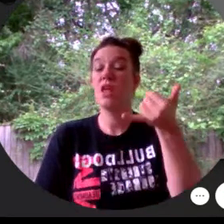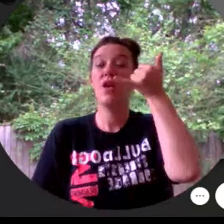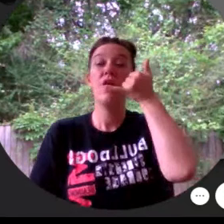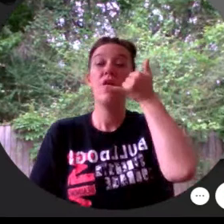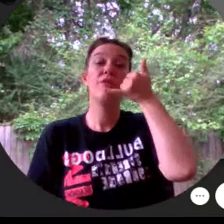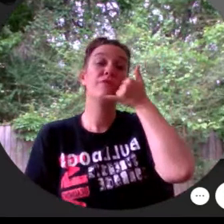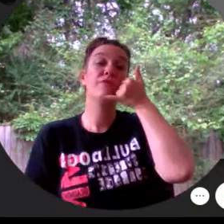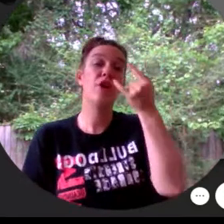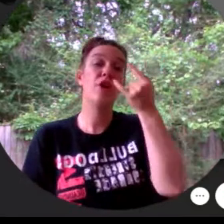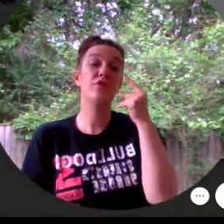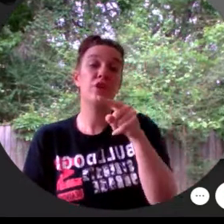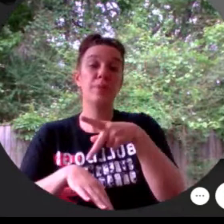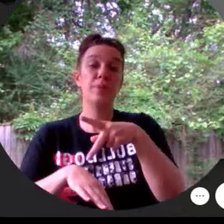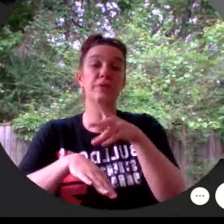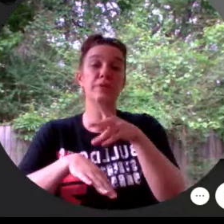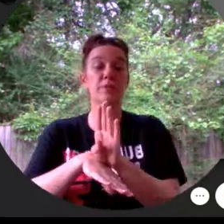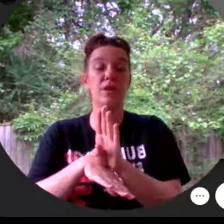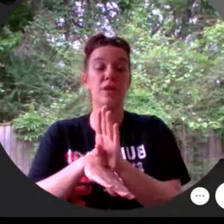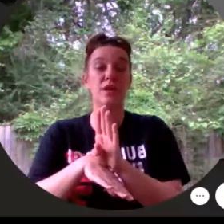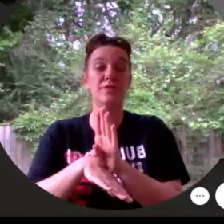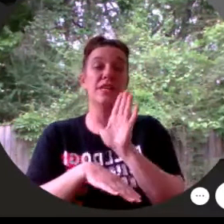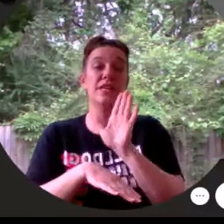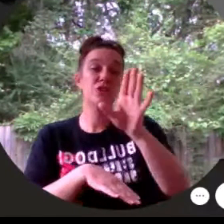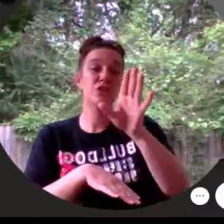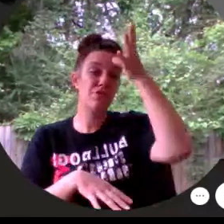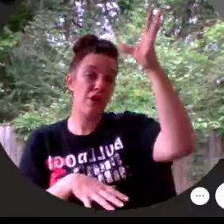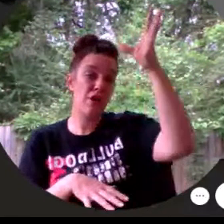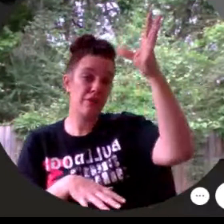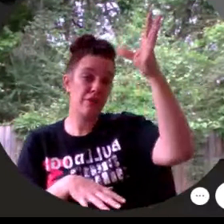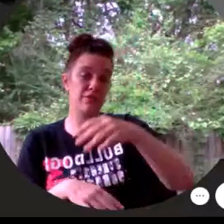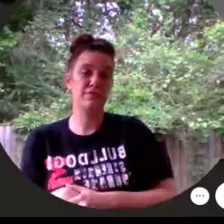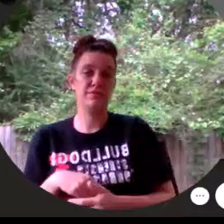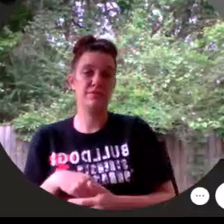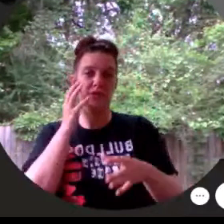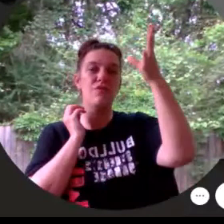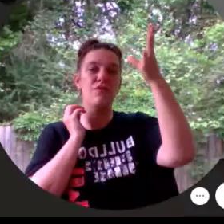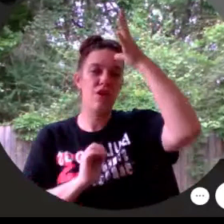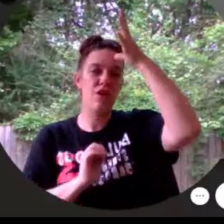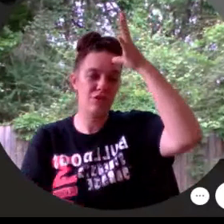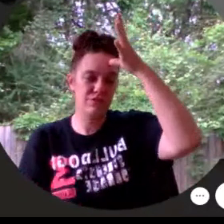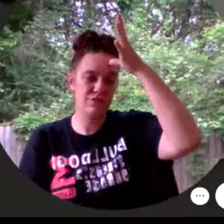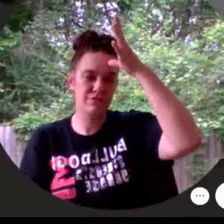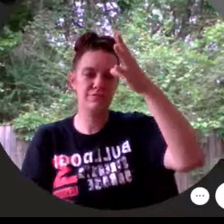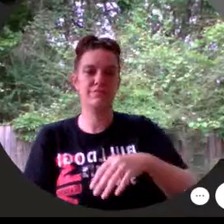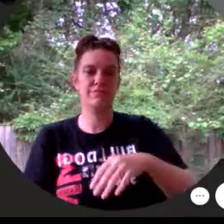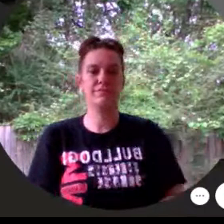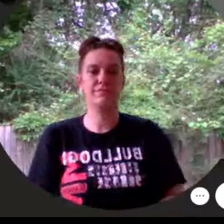you, Principal Barkin. It's your father.